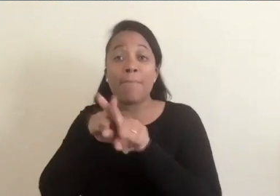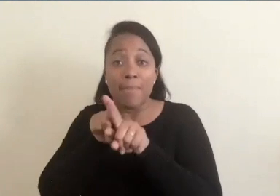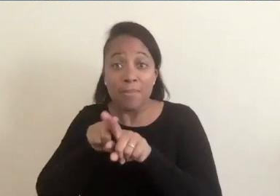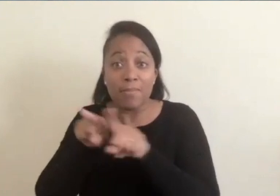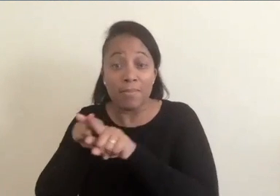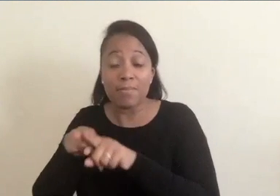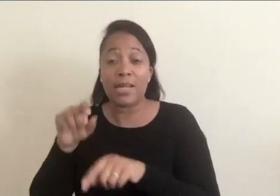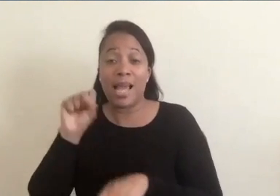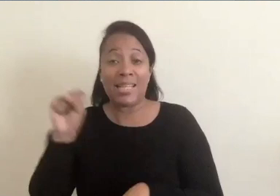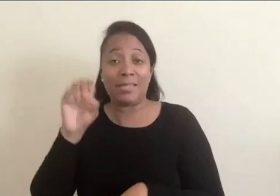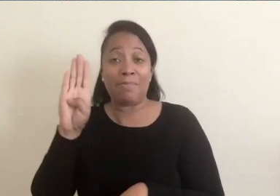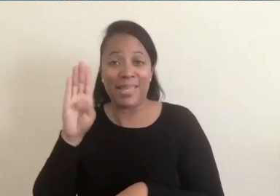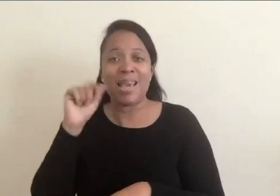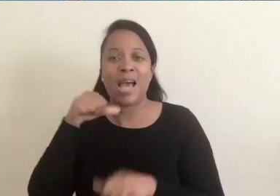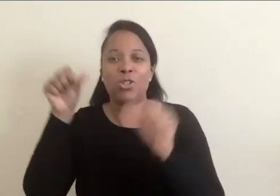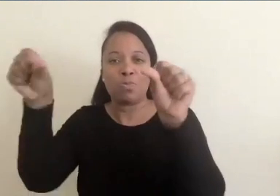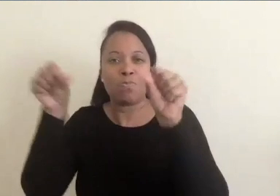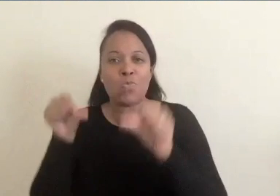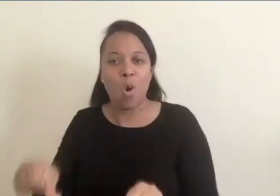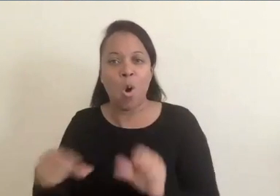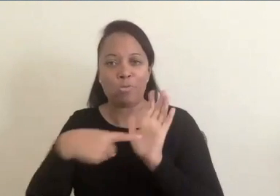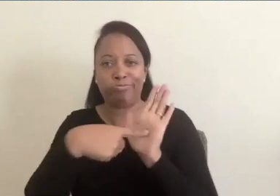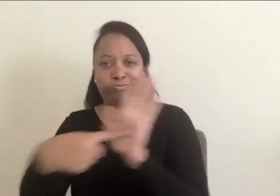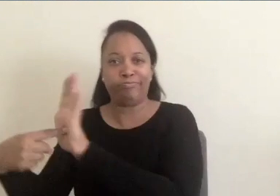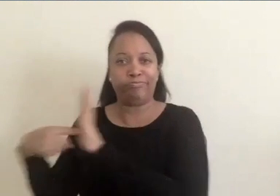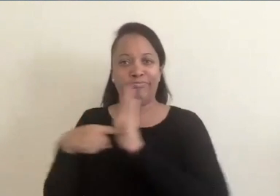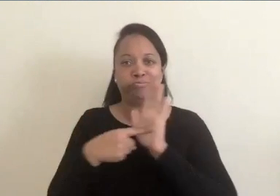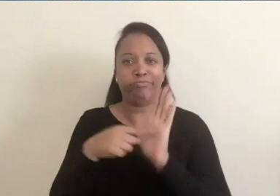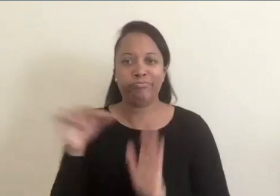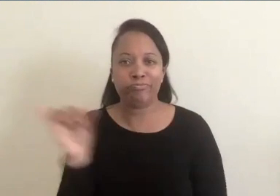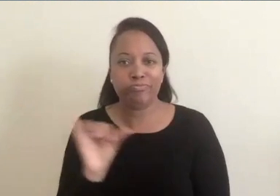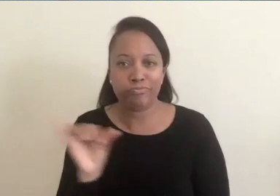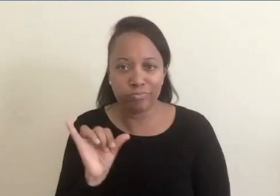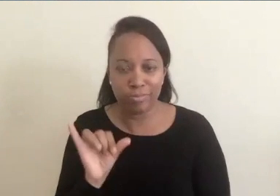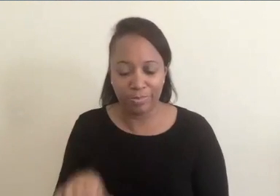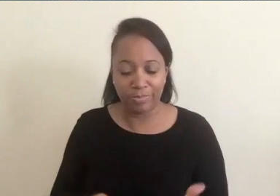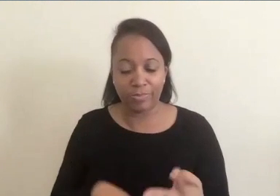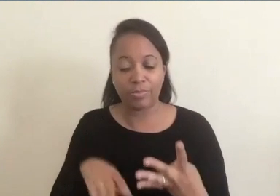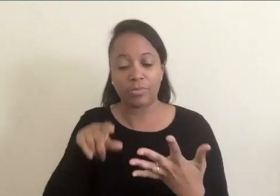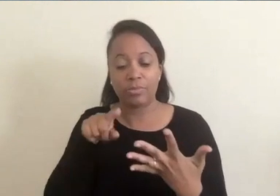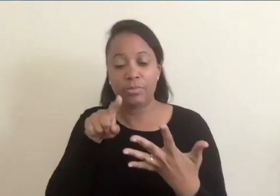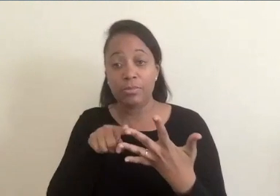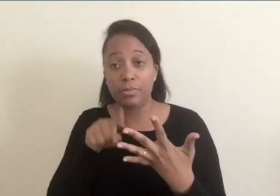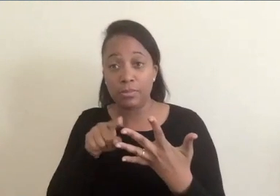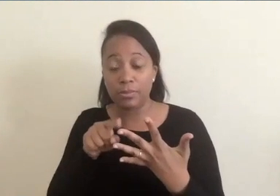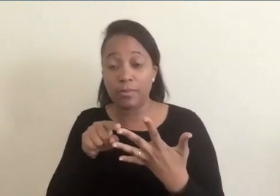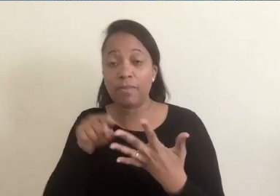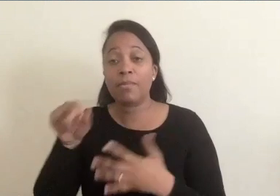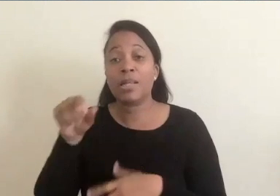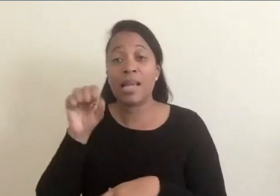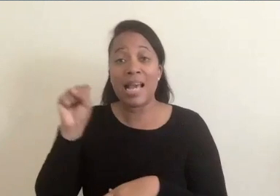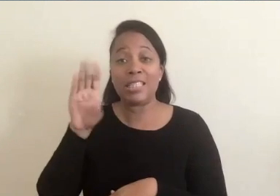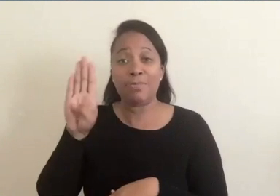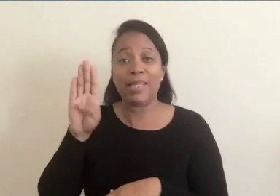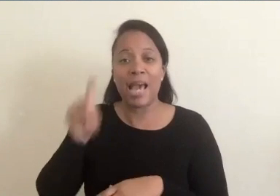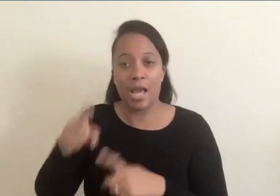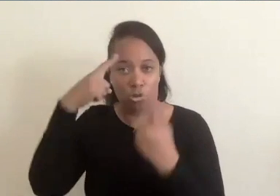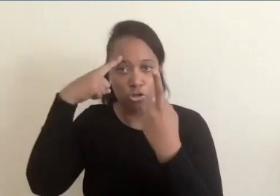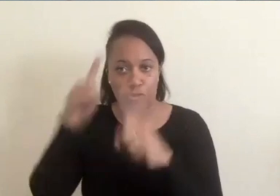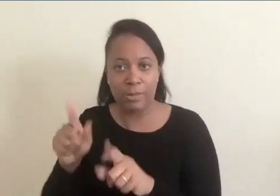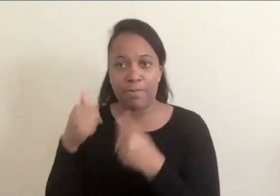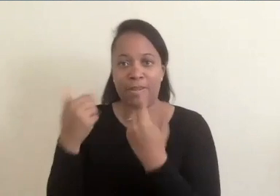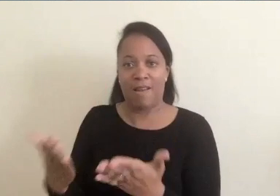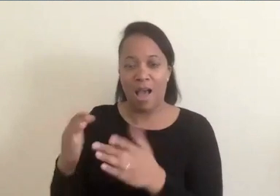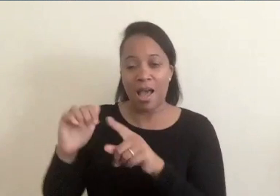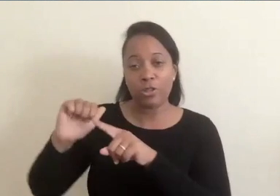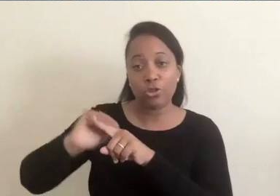it up in their facilities. The employer agreed to provide training for employees on the ADA to